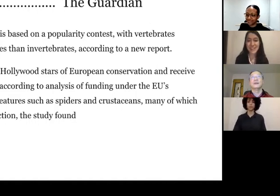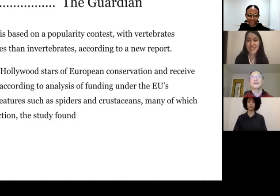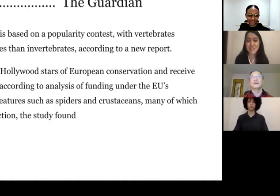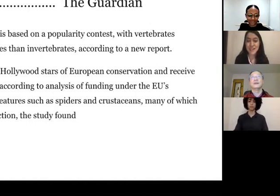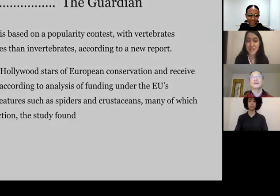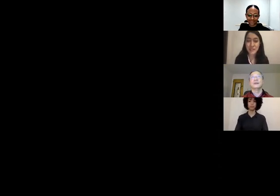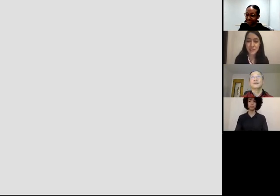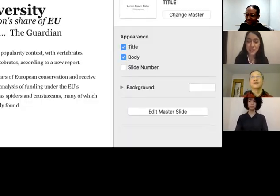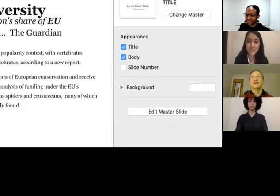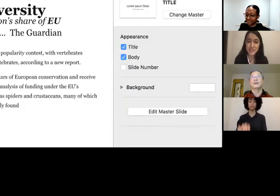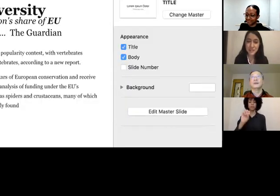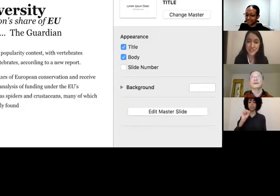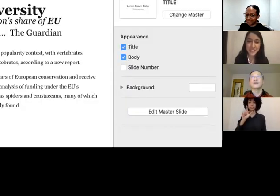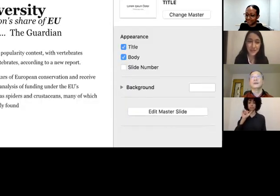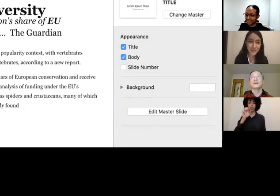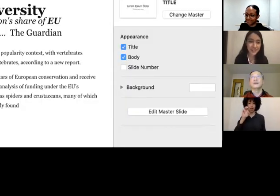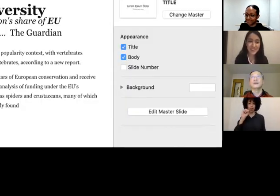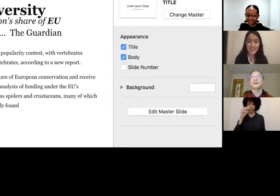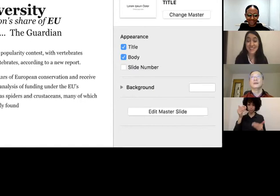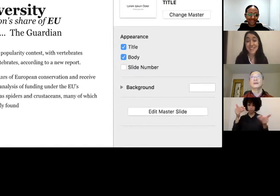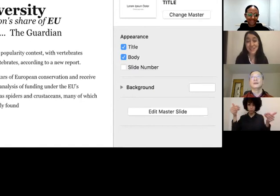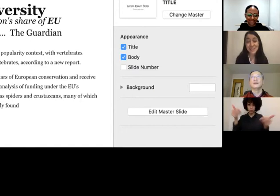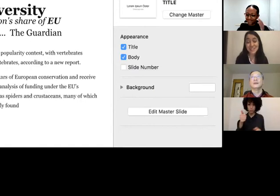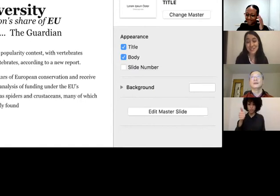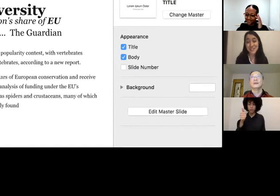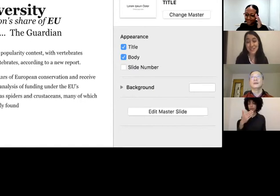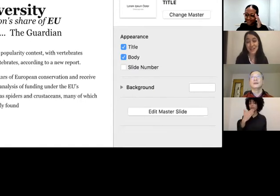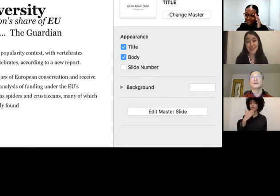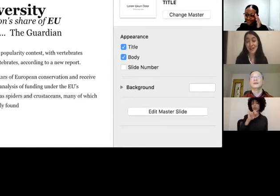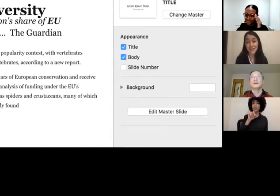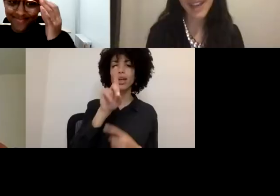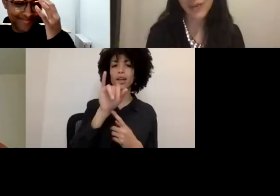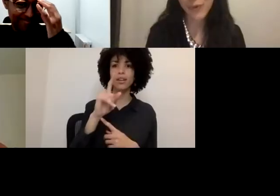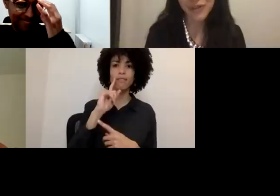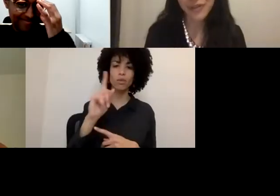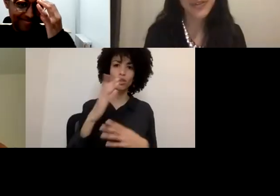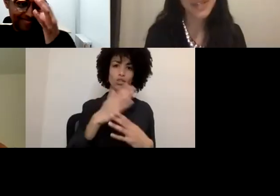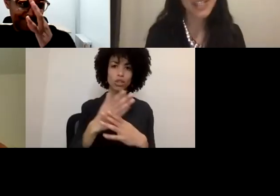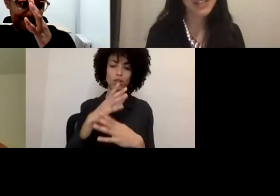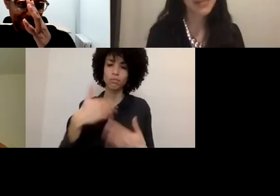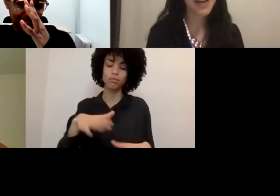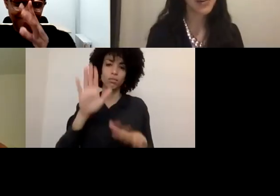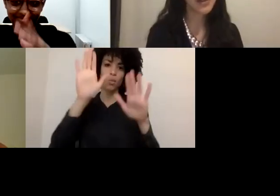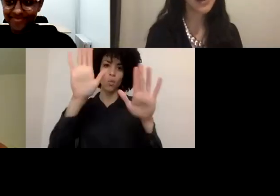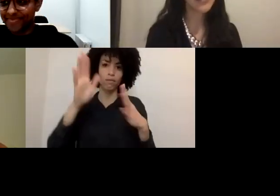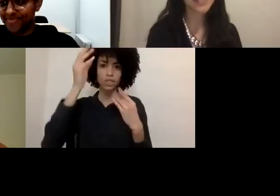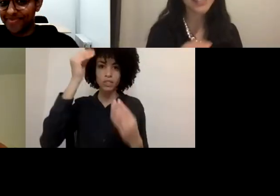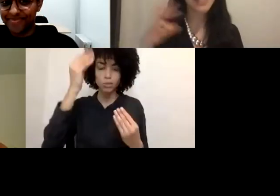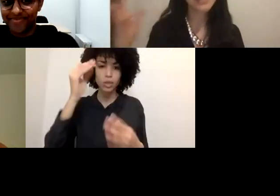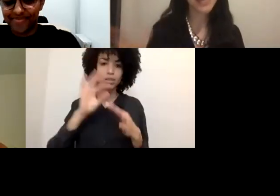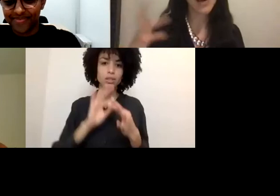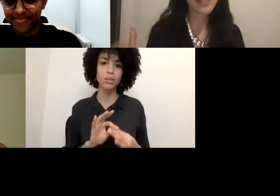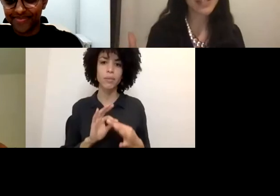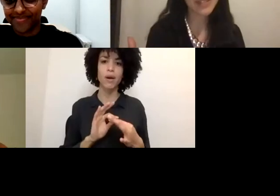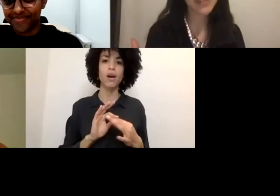Okay, Salim, would you like to introduce yourself? And thank you, Andy, for sharing all of that wonderful information about insight